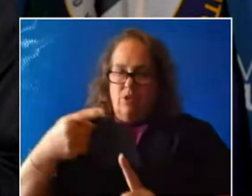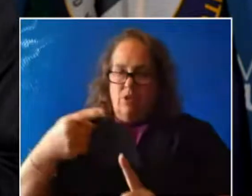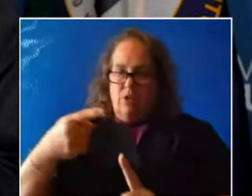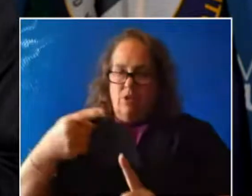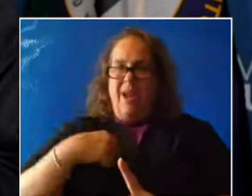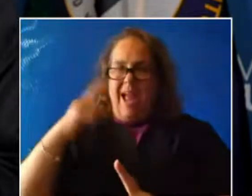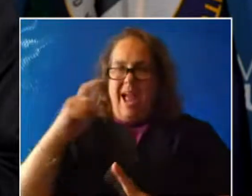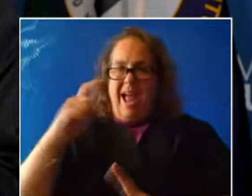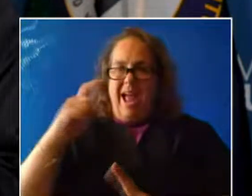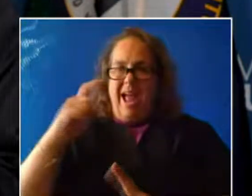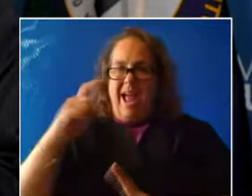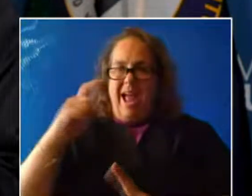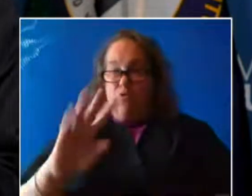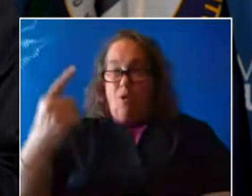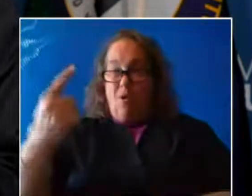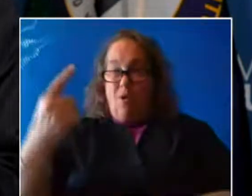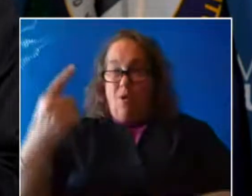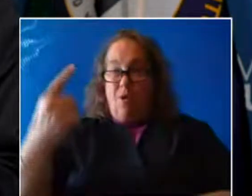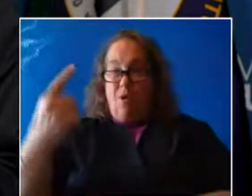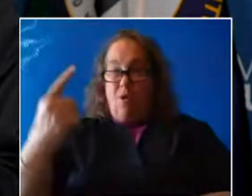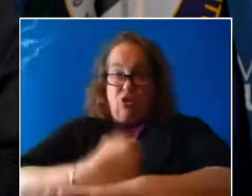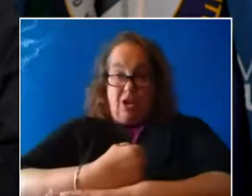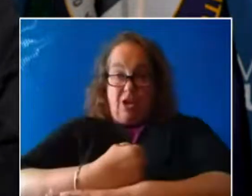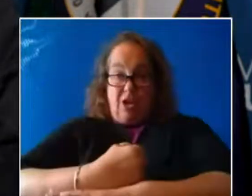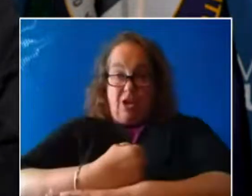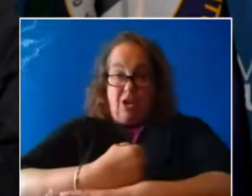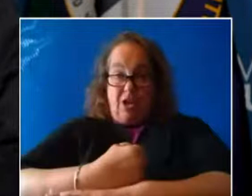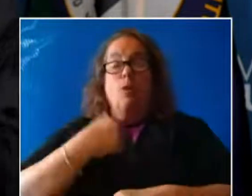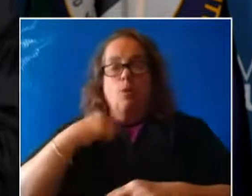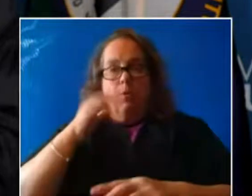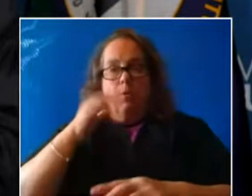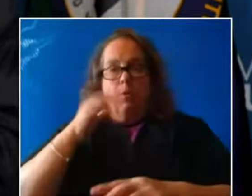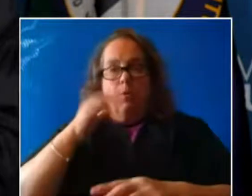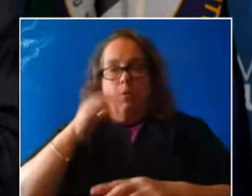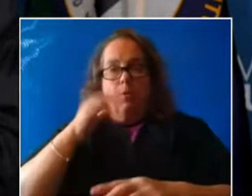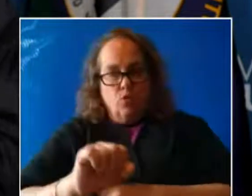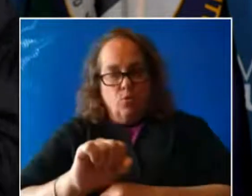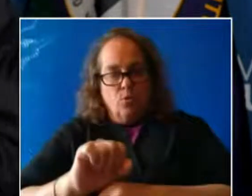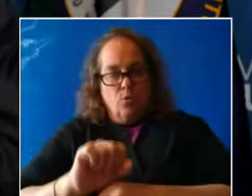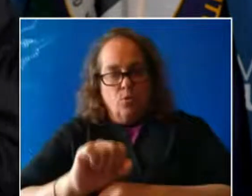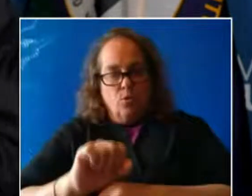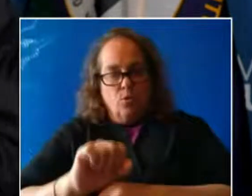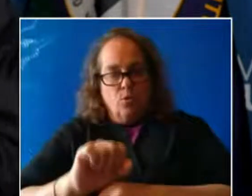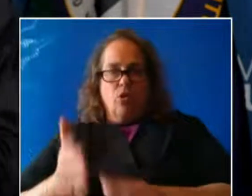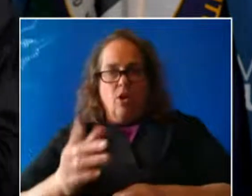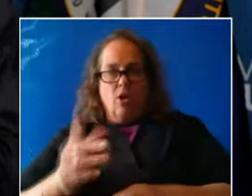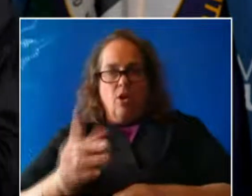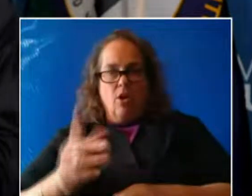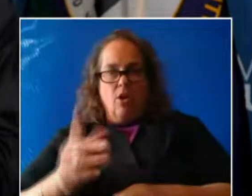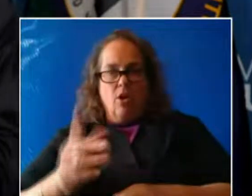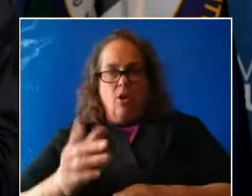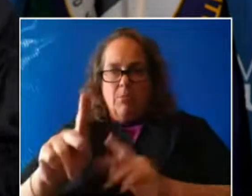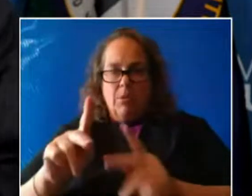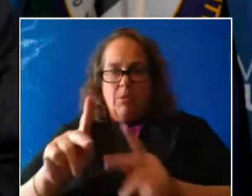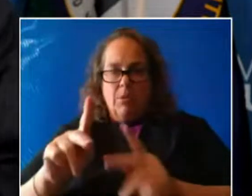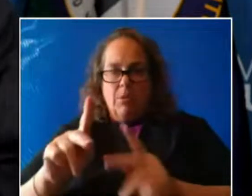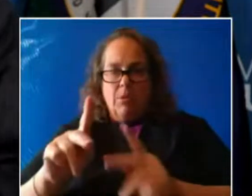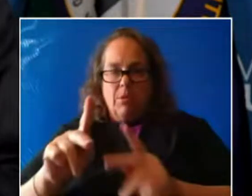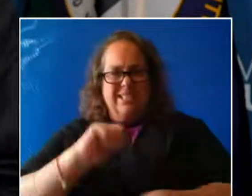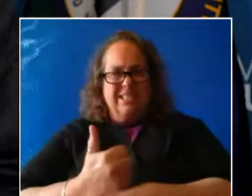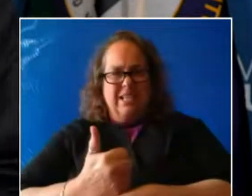We're going to continue to work. We've hired or brought over 150 people to reset PINs. Again, I think